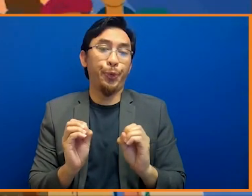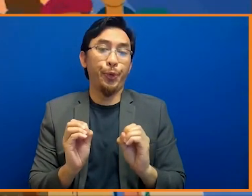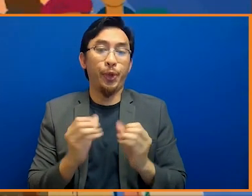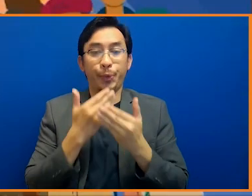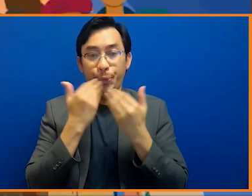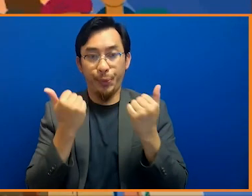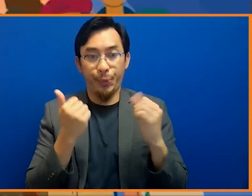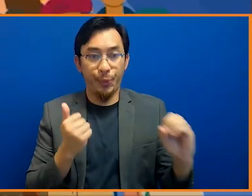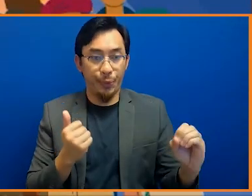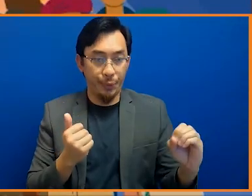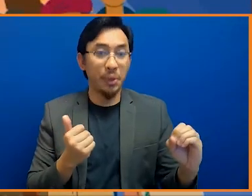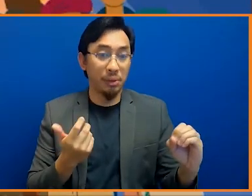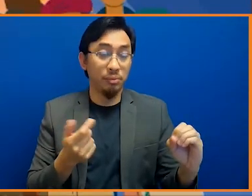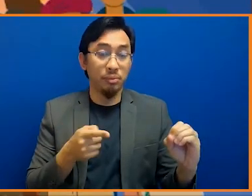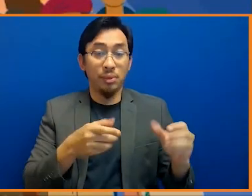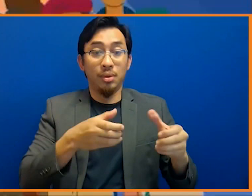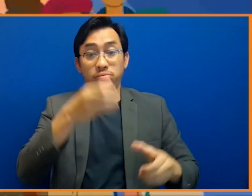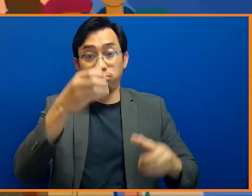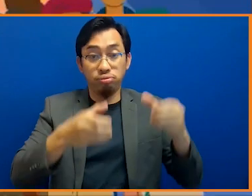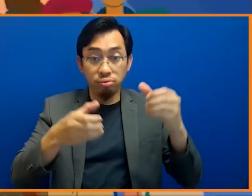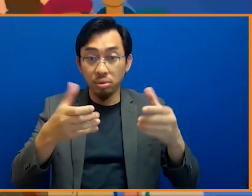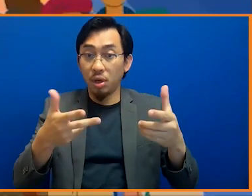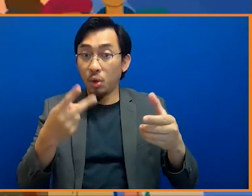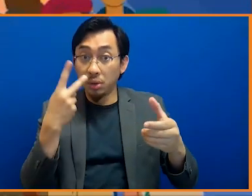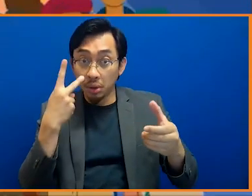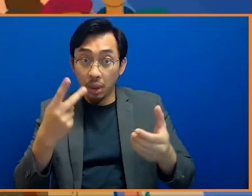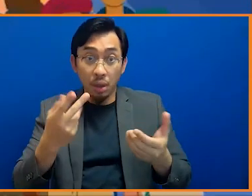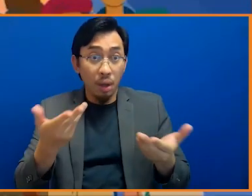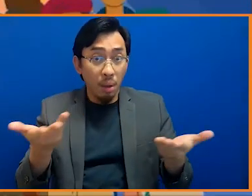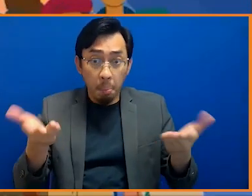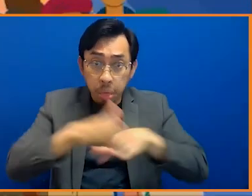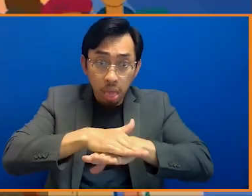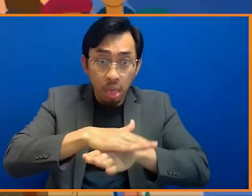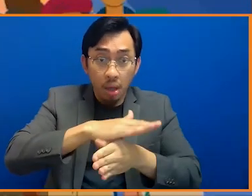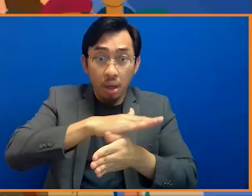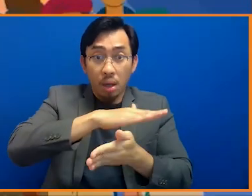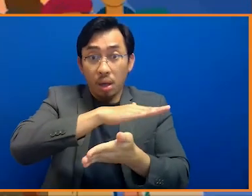DS4 where the building or any structure will be swept away.